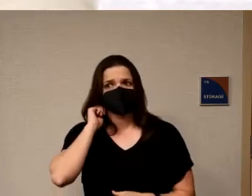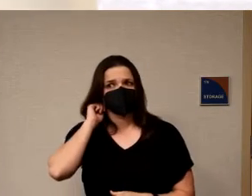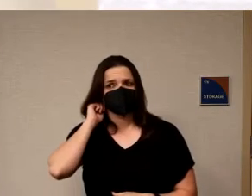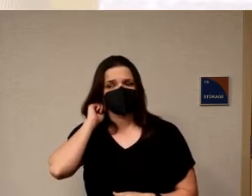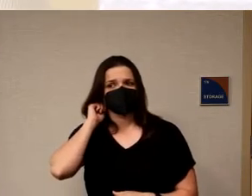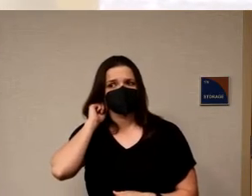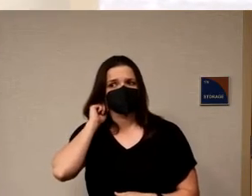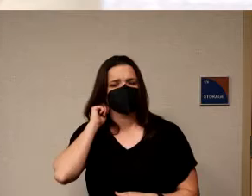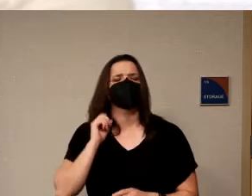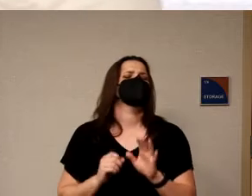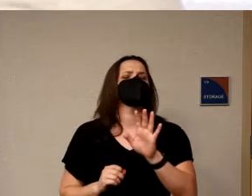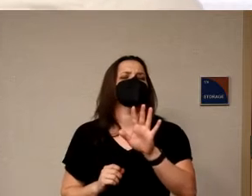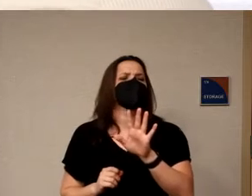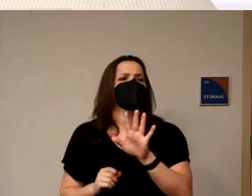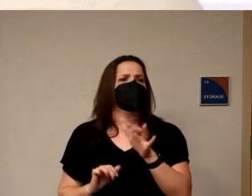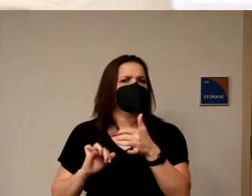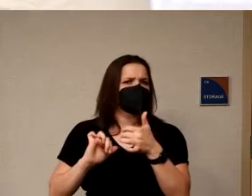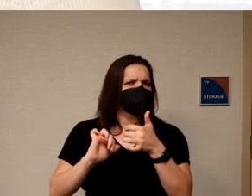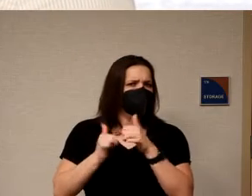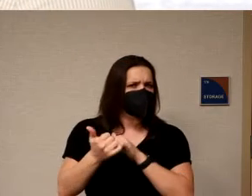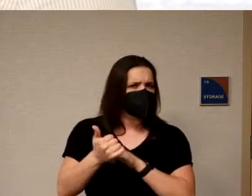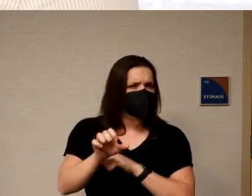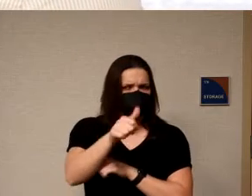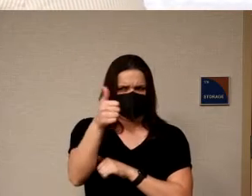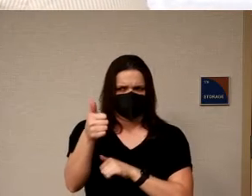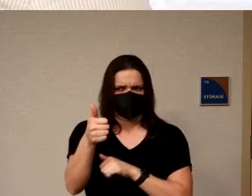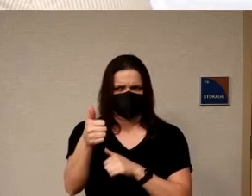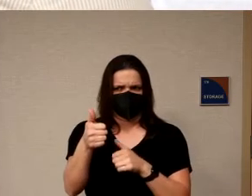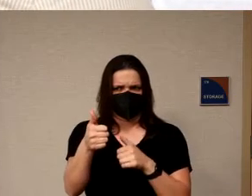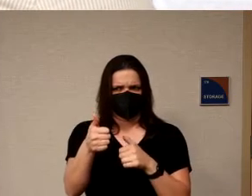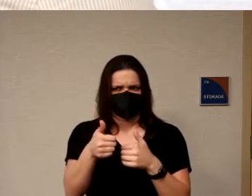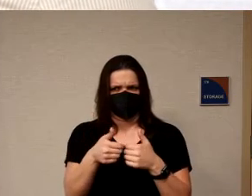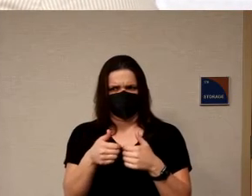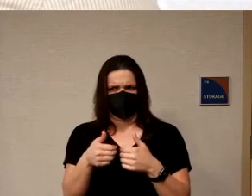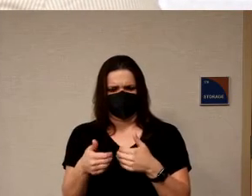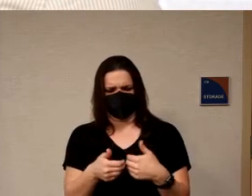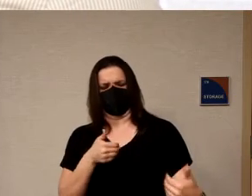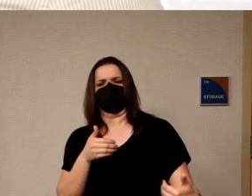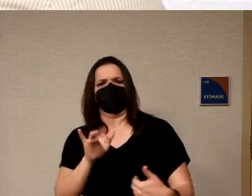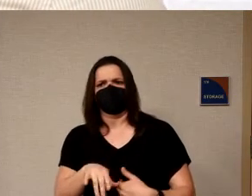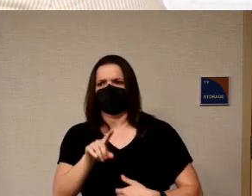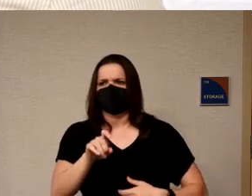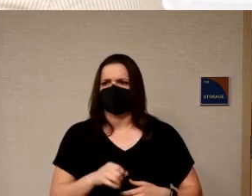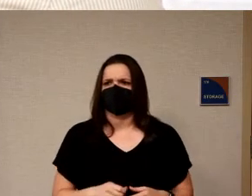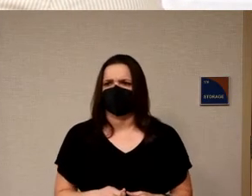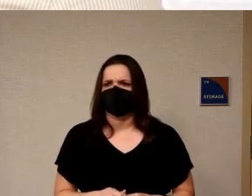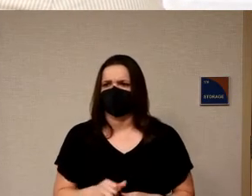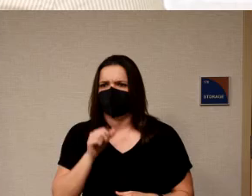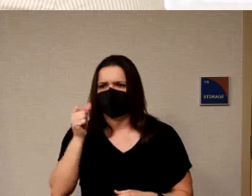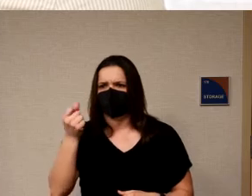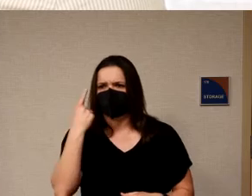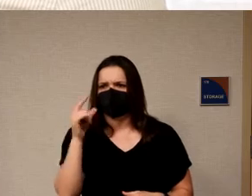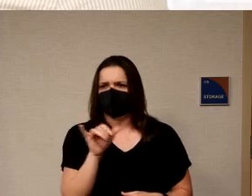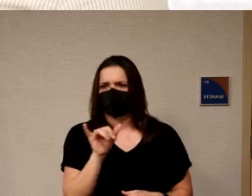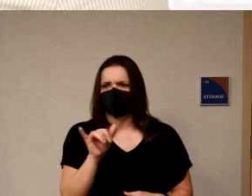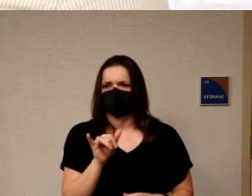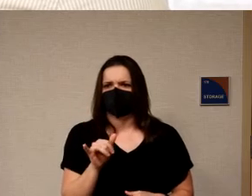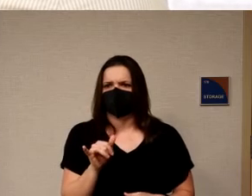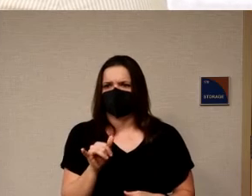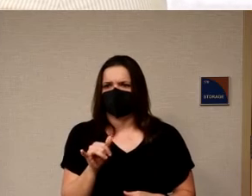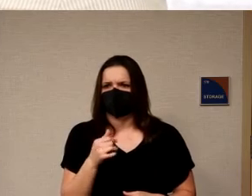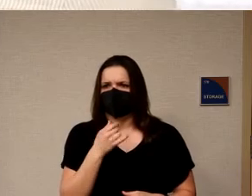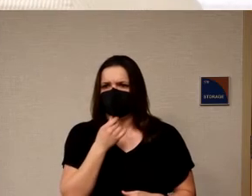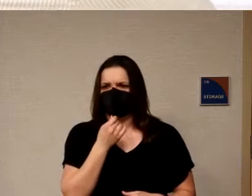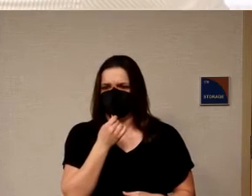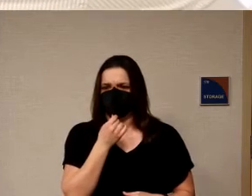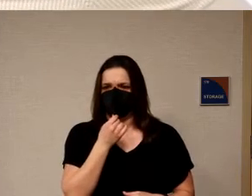So how were the other ones excluded? I don't know. I don't understand that either. So the way